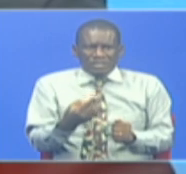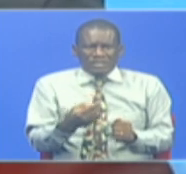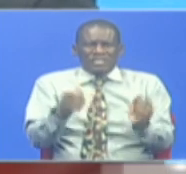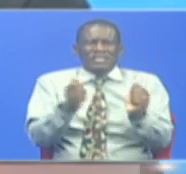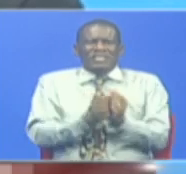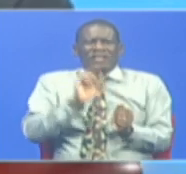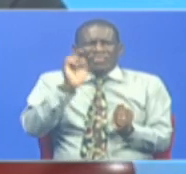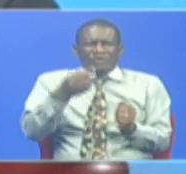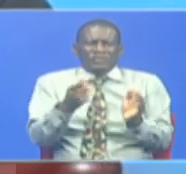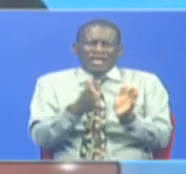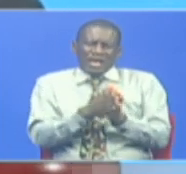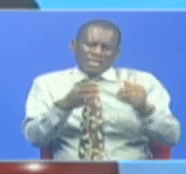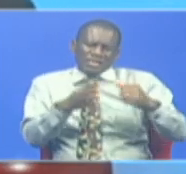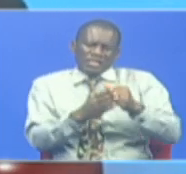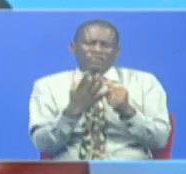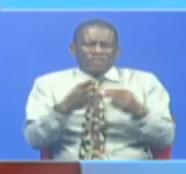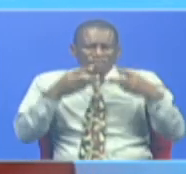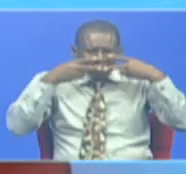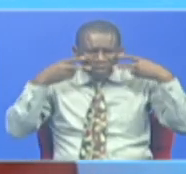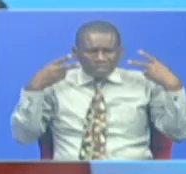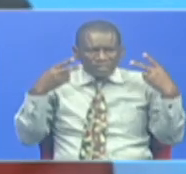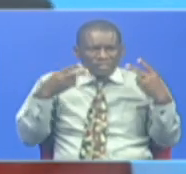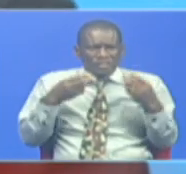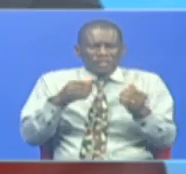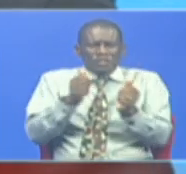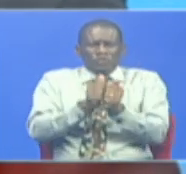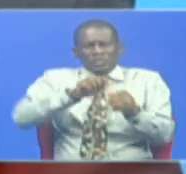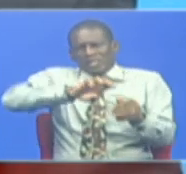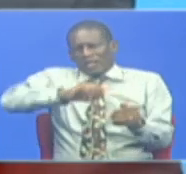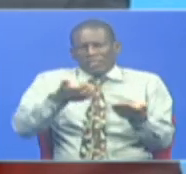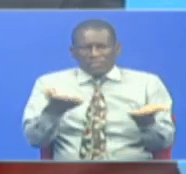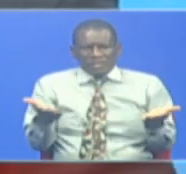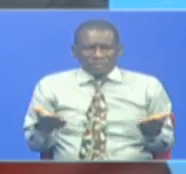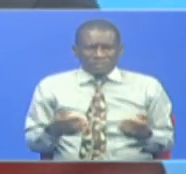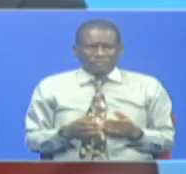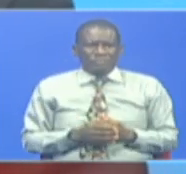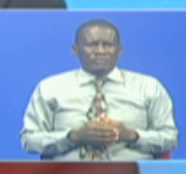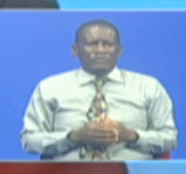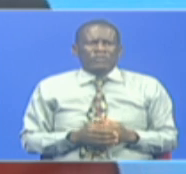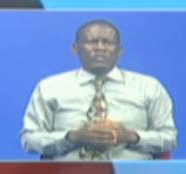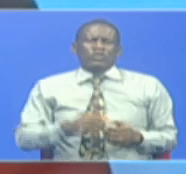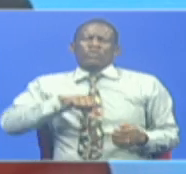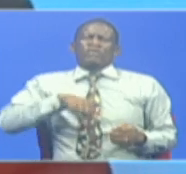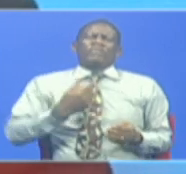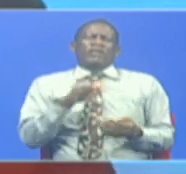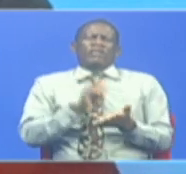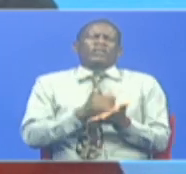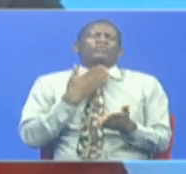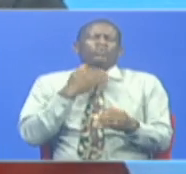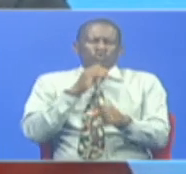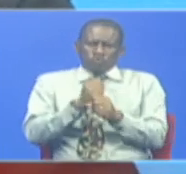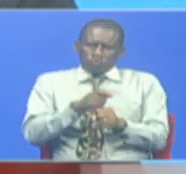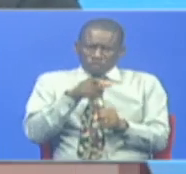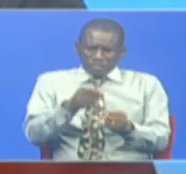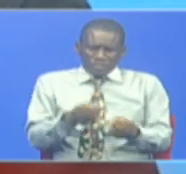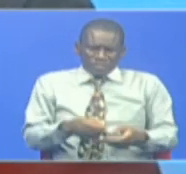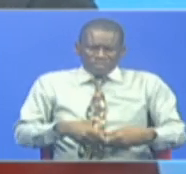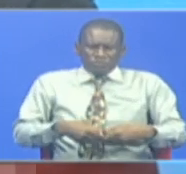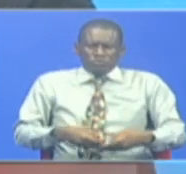10,000 N95 masks, among others. We felt we wanted to do this donation at this